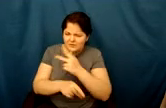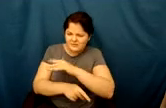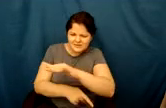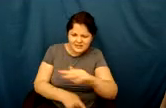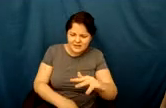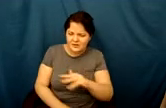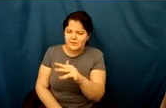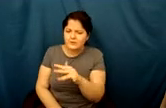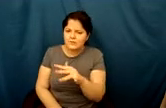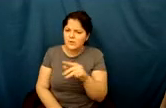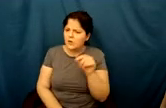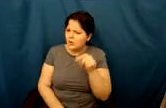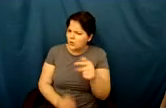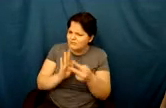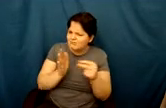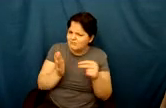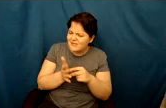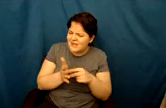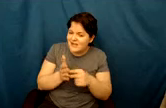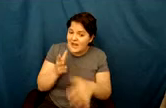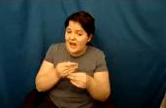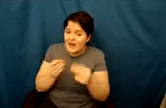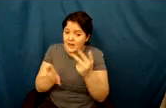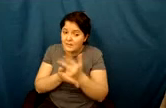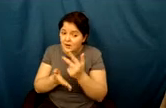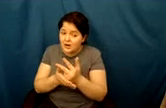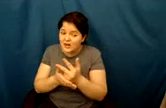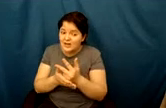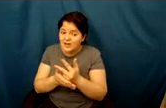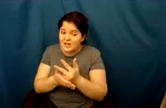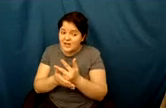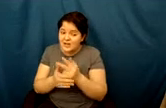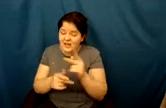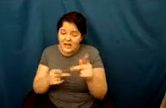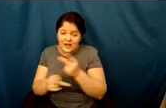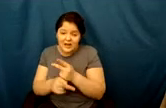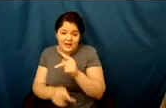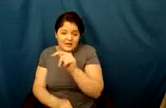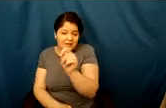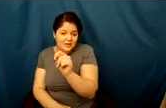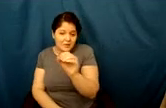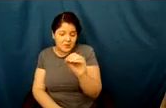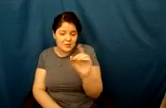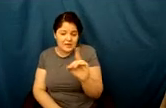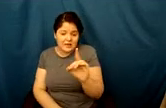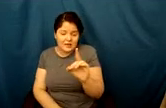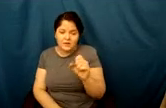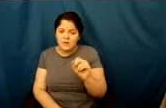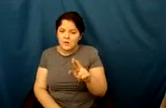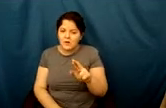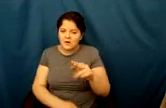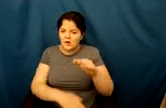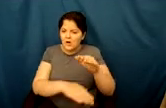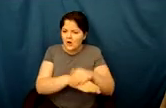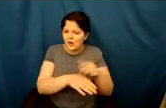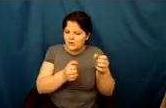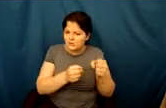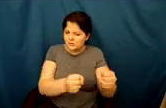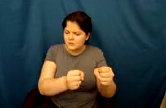Do you mean adding parking in the form of the TOD or the on-street